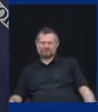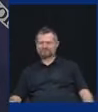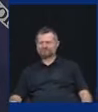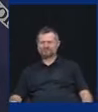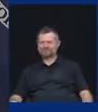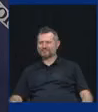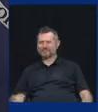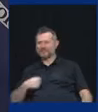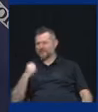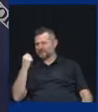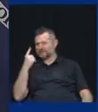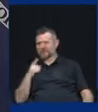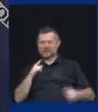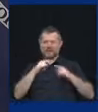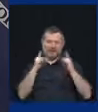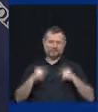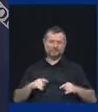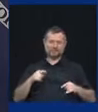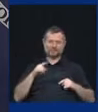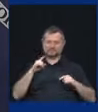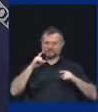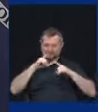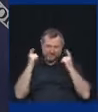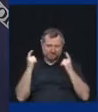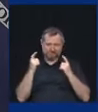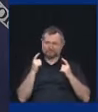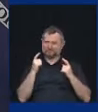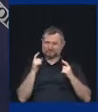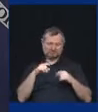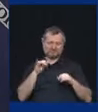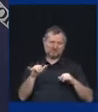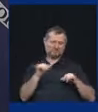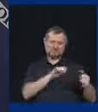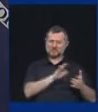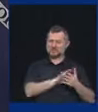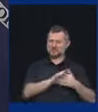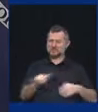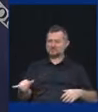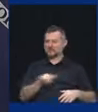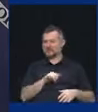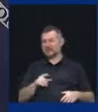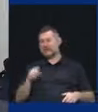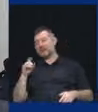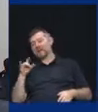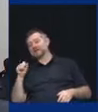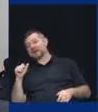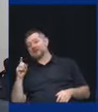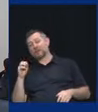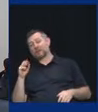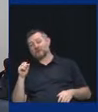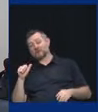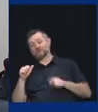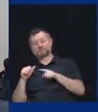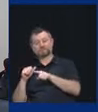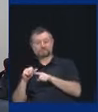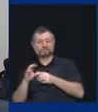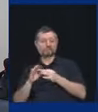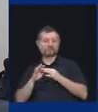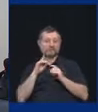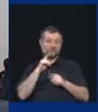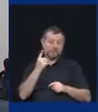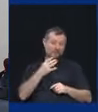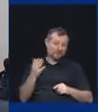with the camp guidance, and it's outside. Do you want to make a point? One of the other points that the CDC makes for the inside, and Dr. Zucker, feel free to correct me,